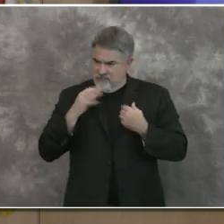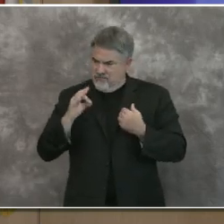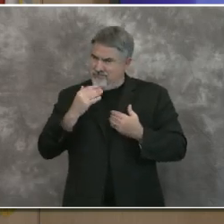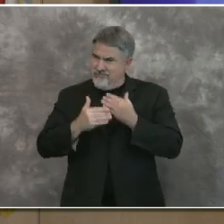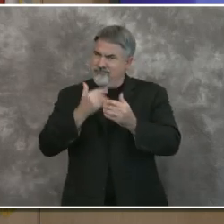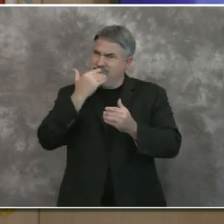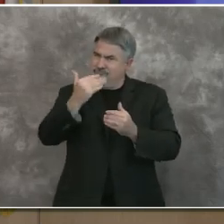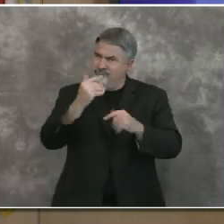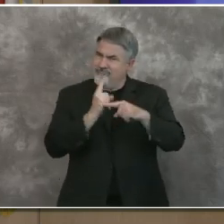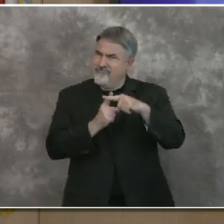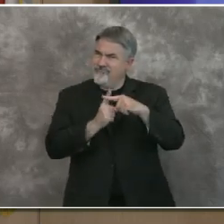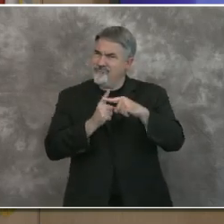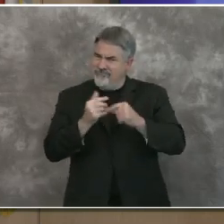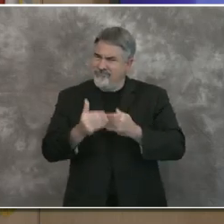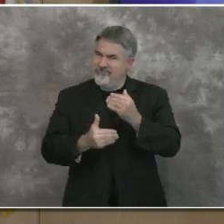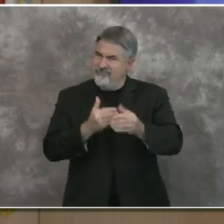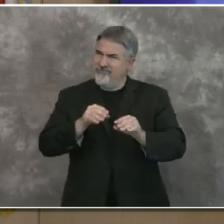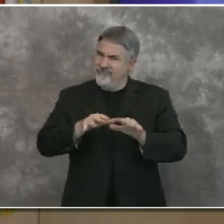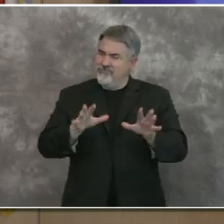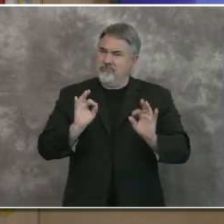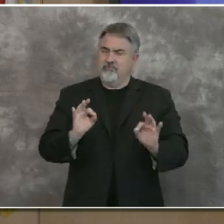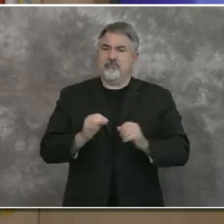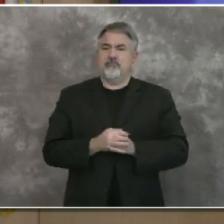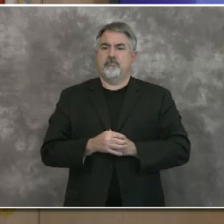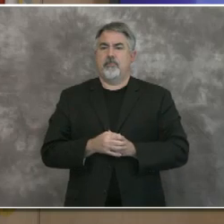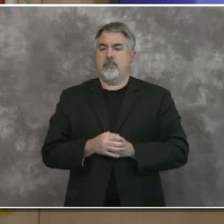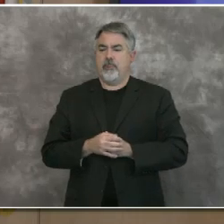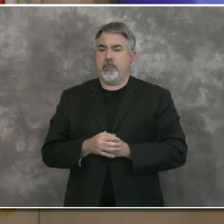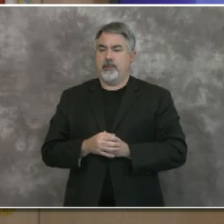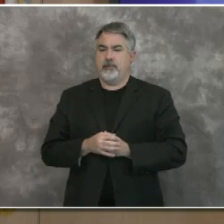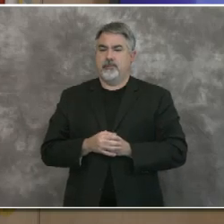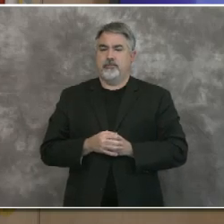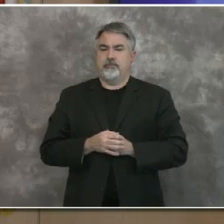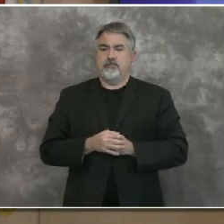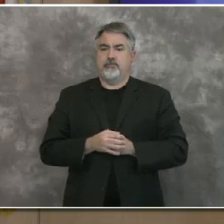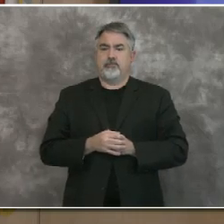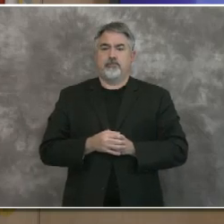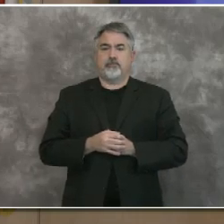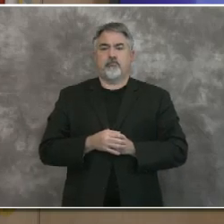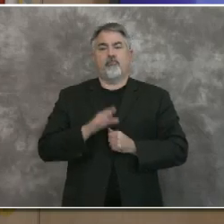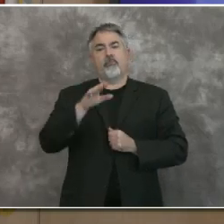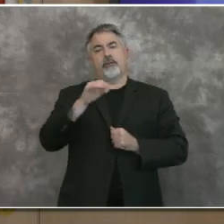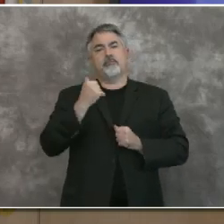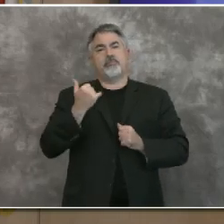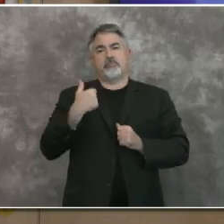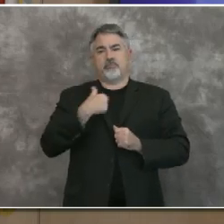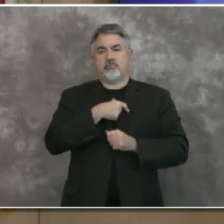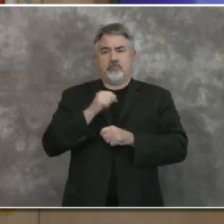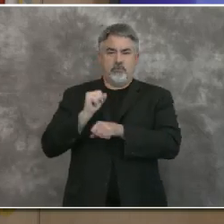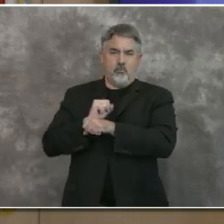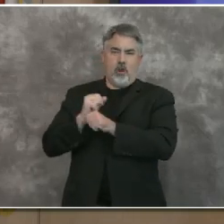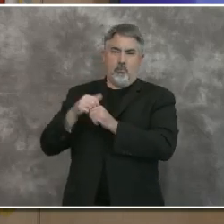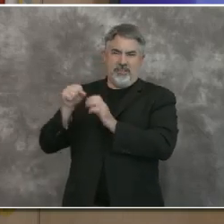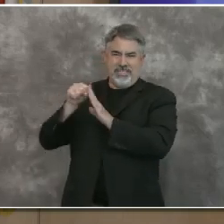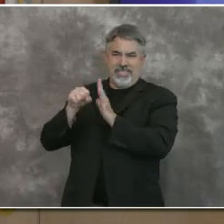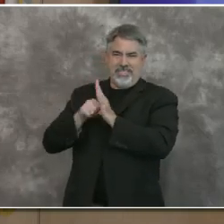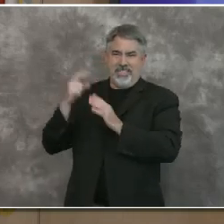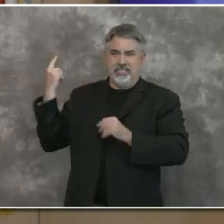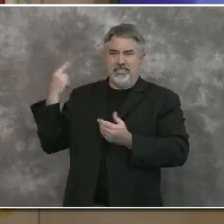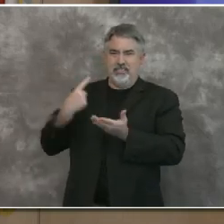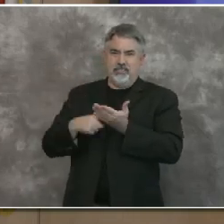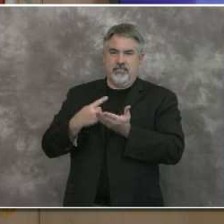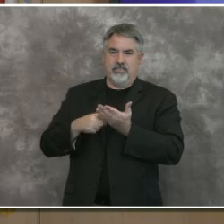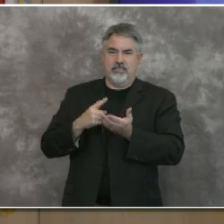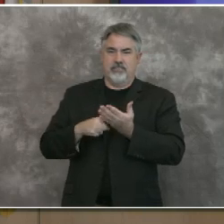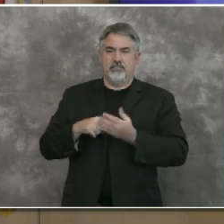able to access online. We want to work with the state on an accelerated reopening, and as we